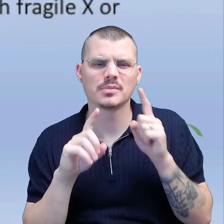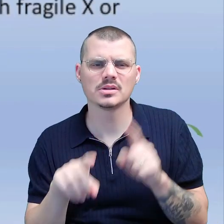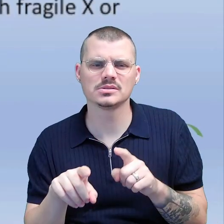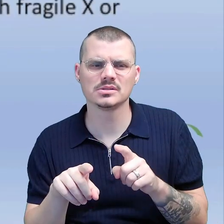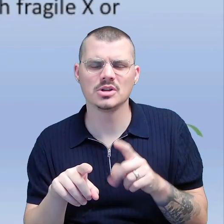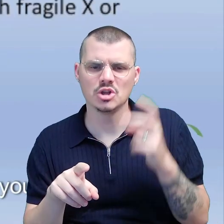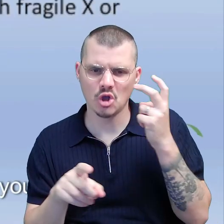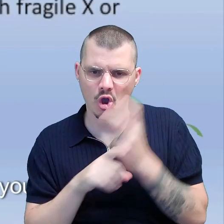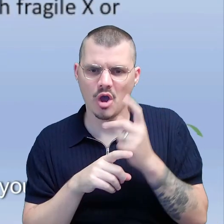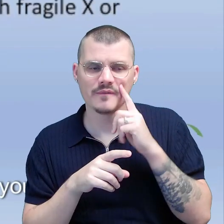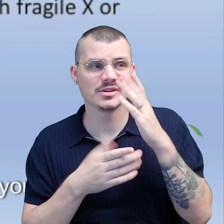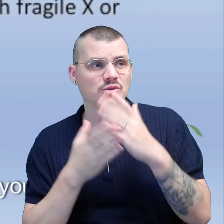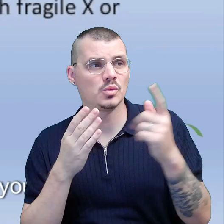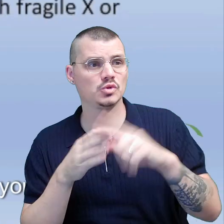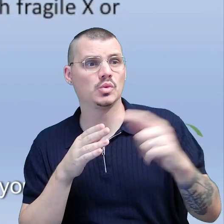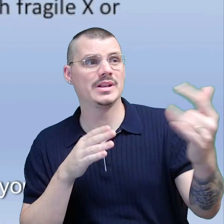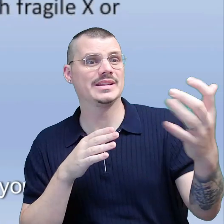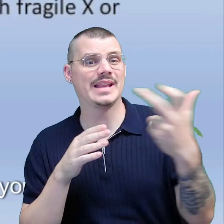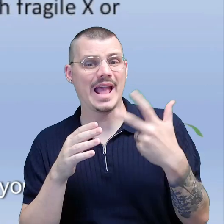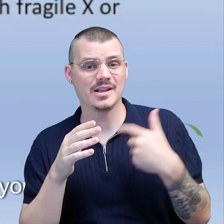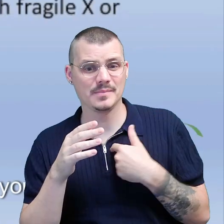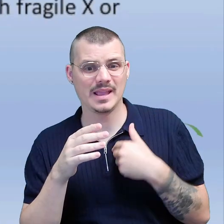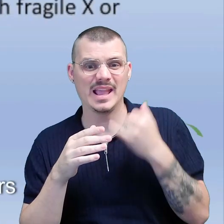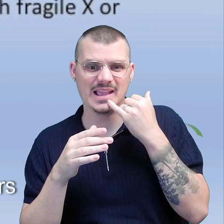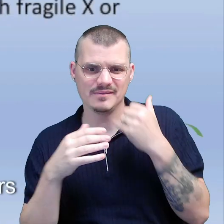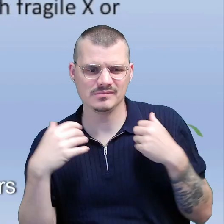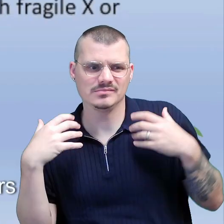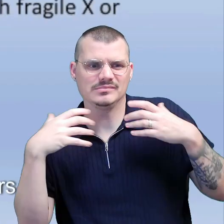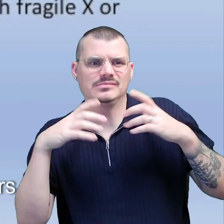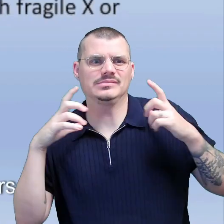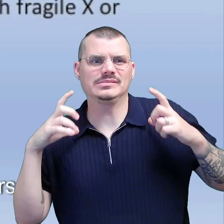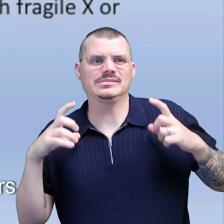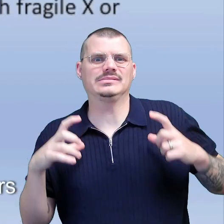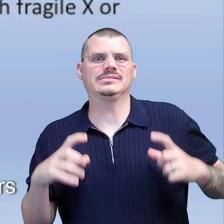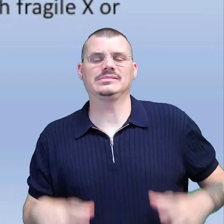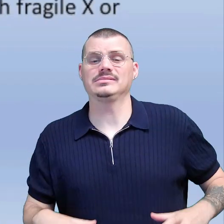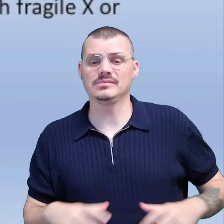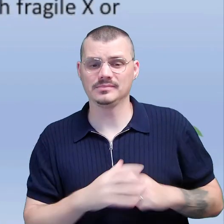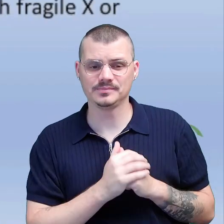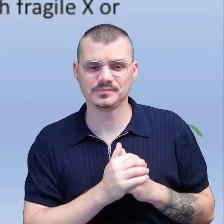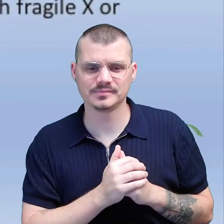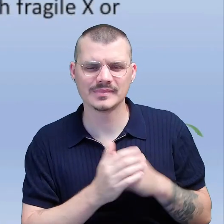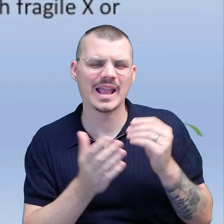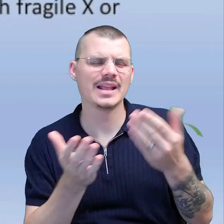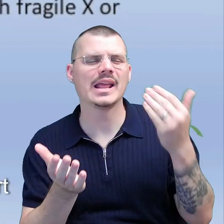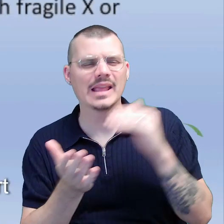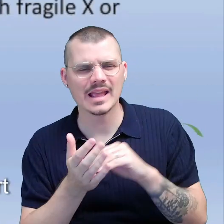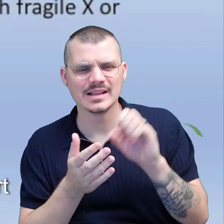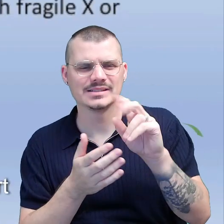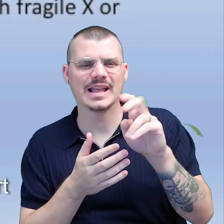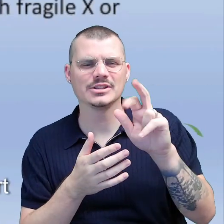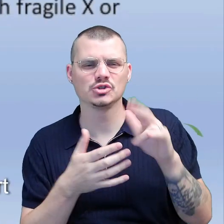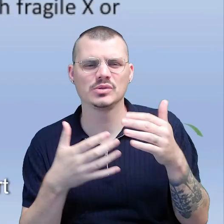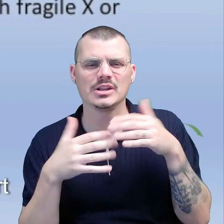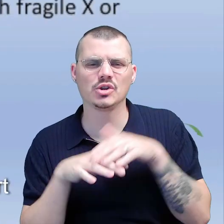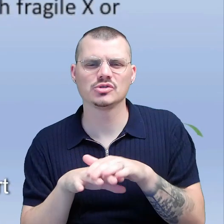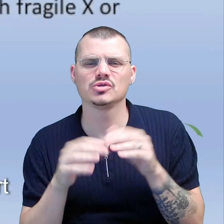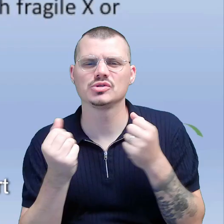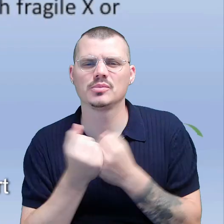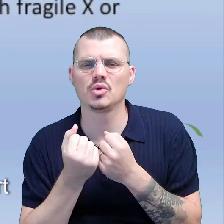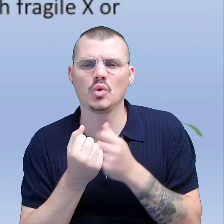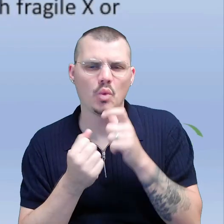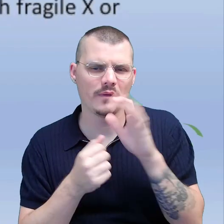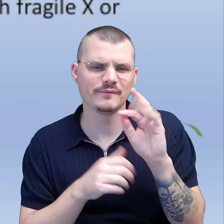response. It's much harder for somebody to attack you if they have to get through a lot of layers to do it. And again, sensory